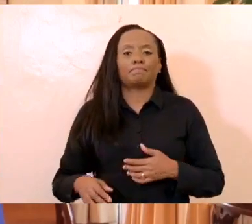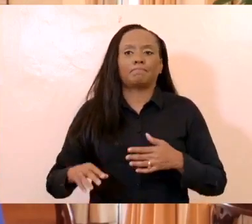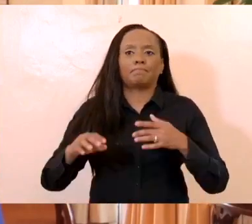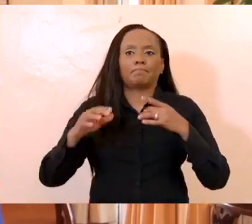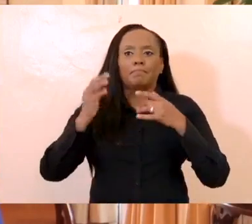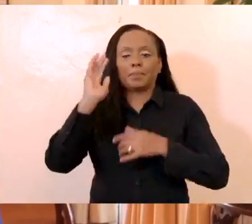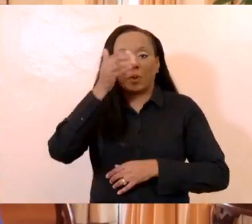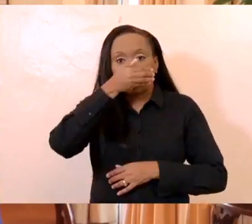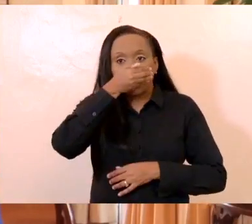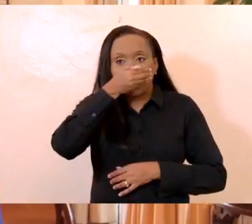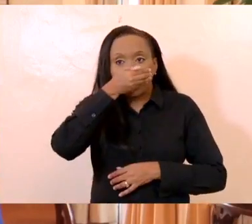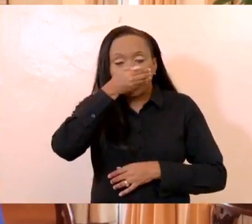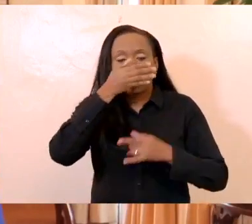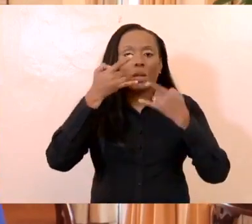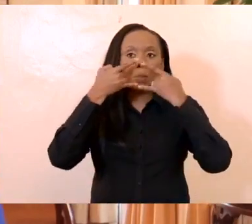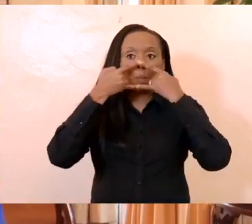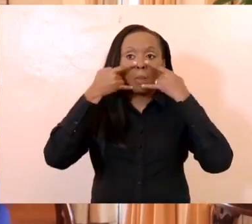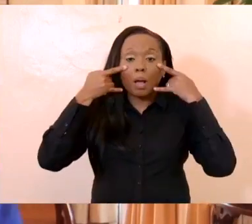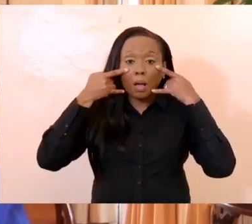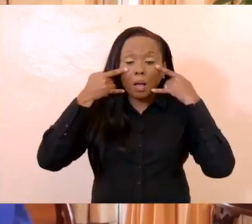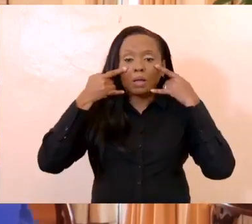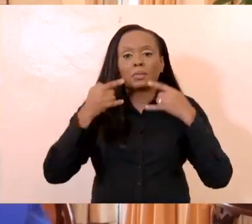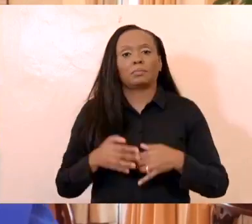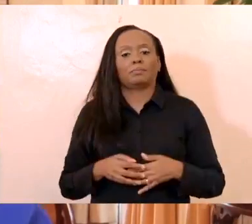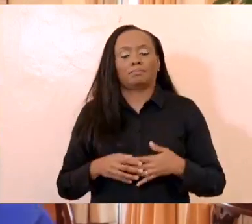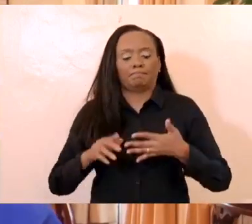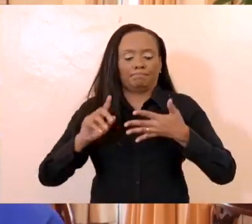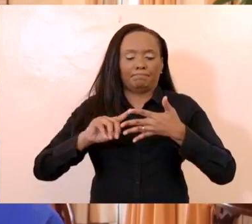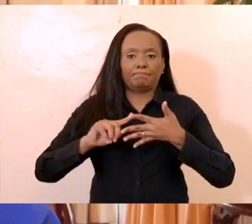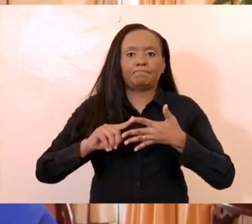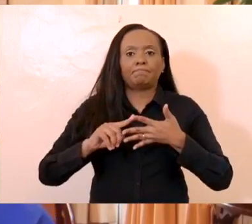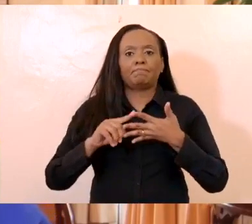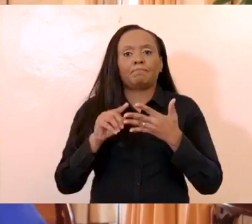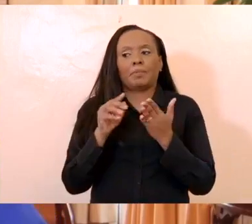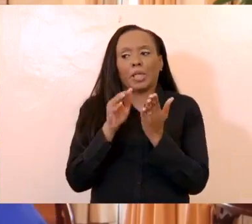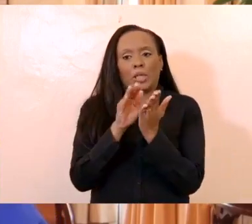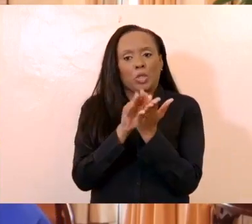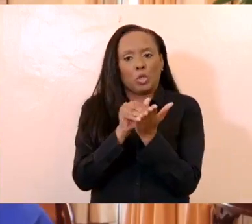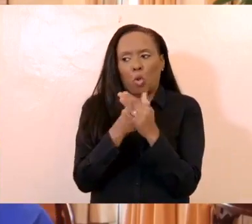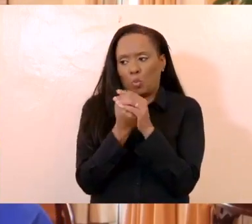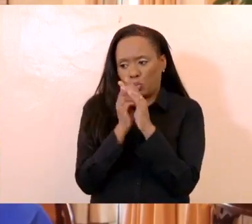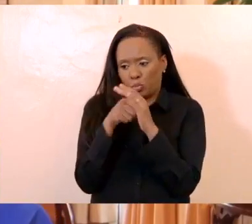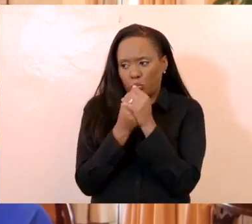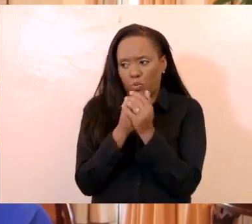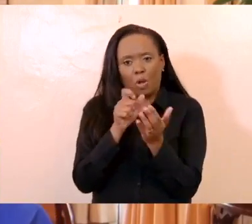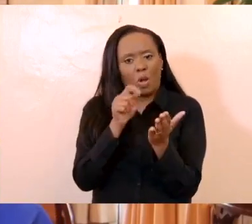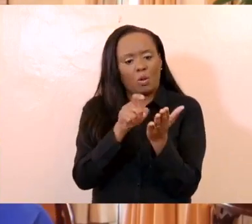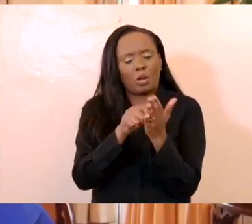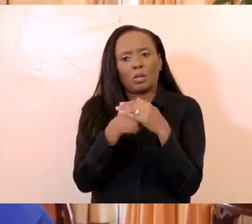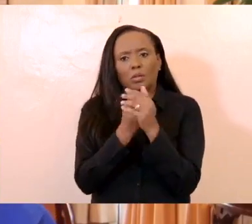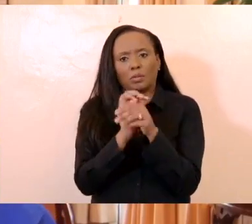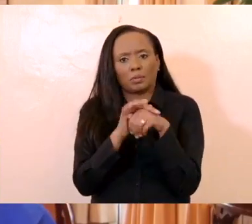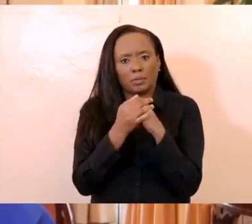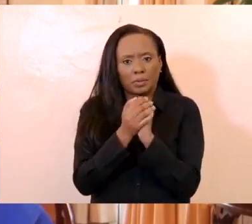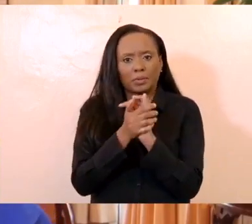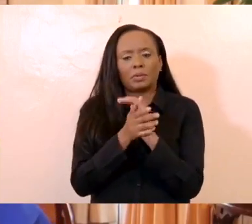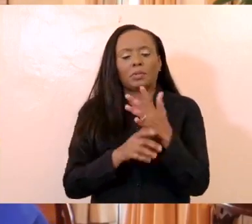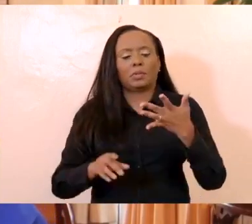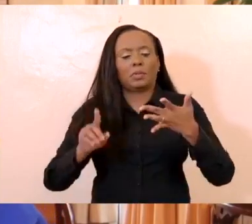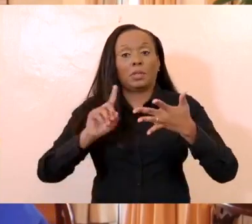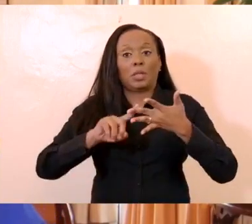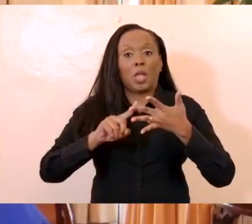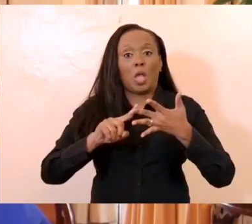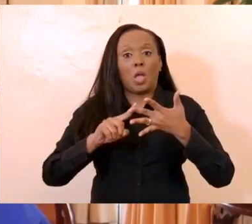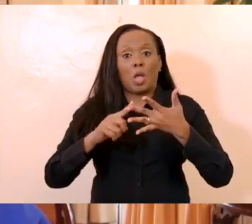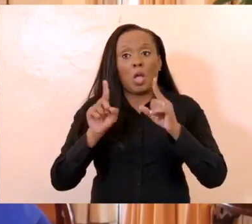masks, sanitize their hands or wash frequently with soap and water, and physical distance or